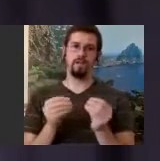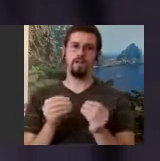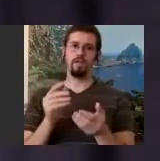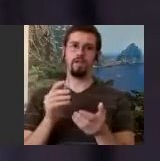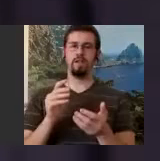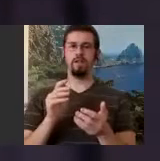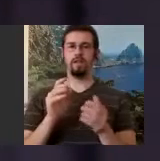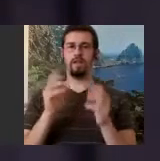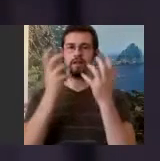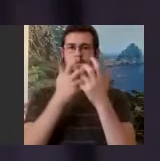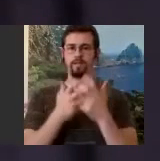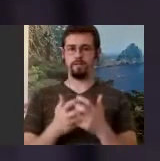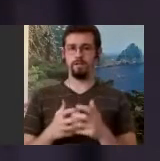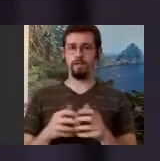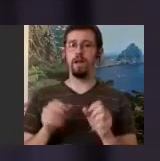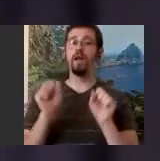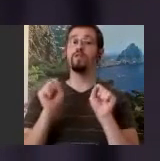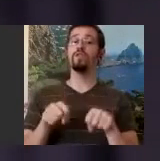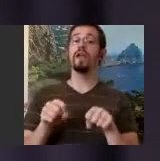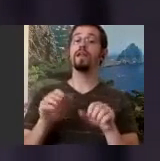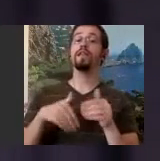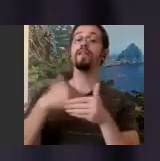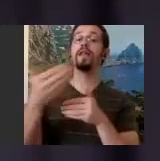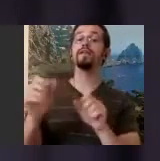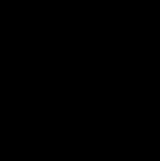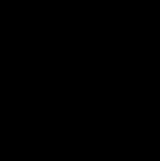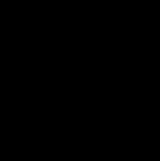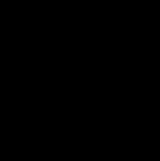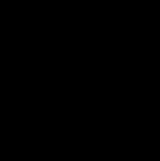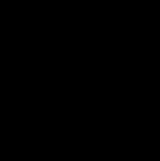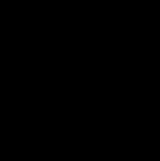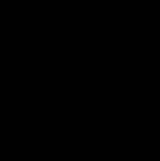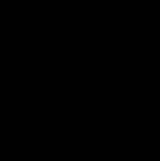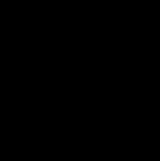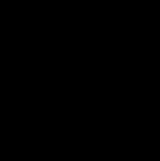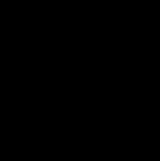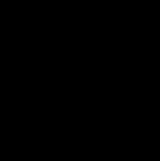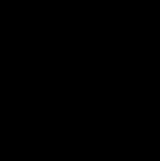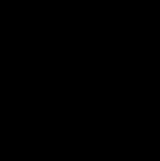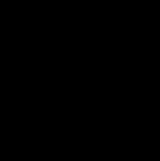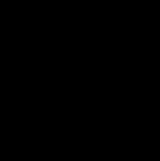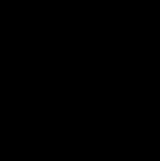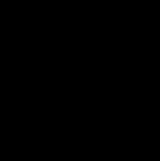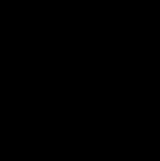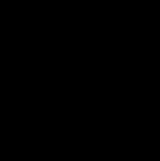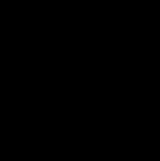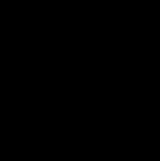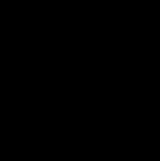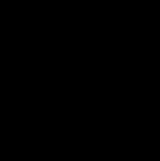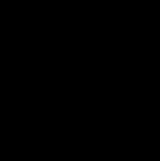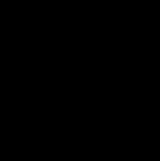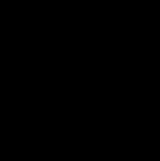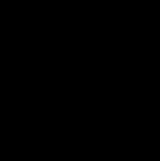And you can go ahead and show the rest of this slide now. Okay, so now we're going to the slide.